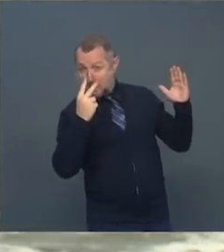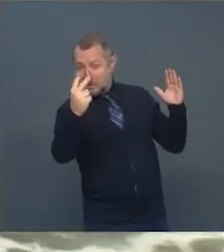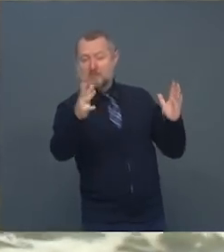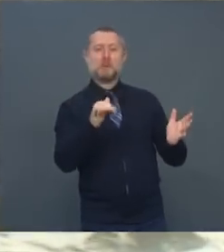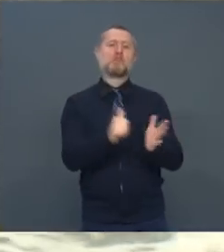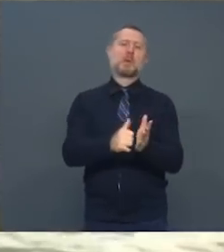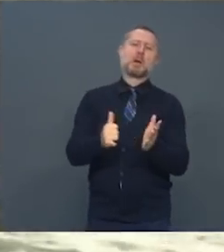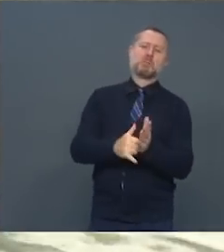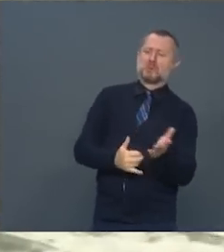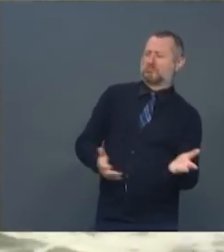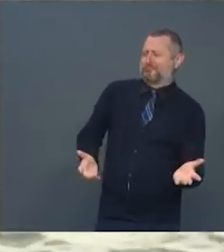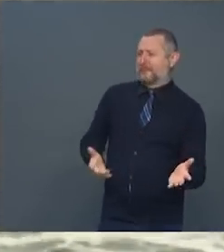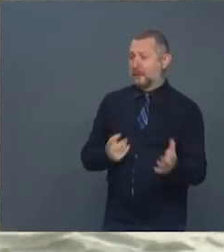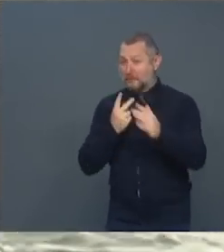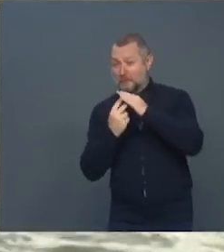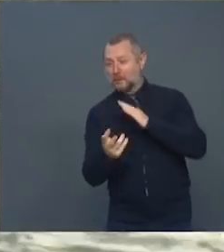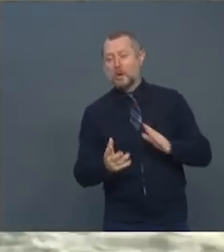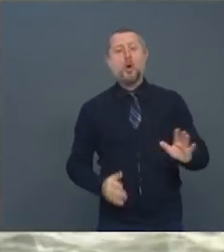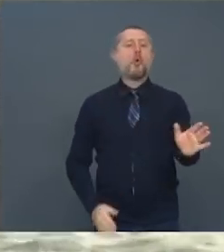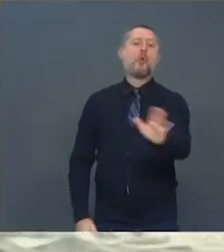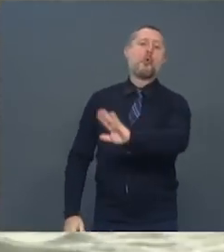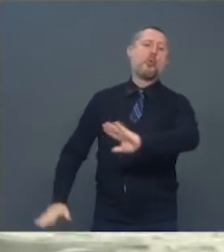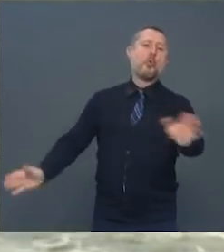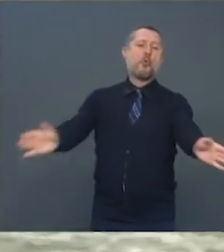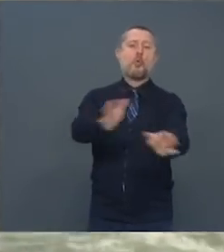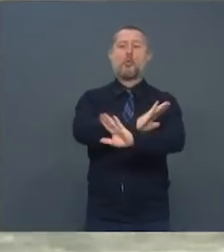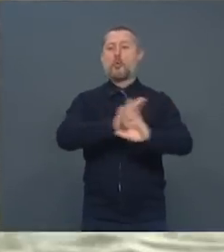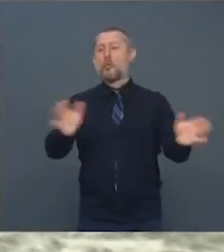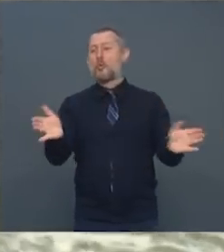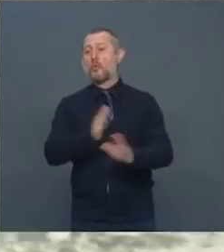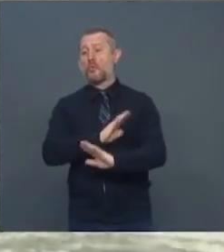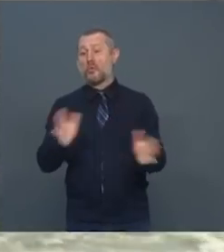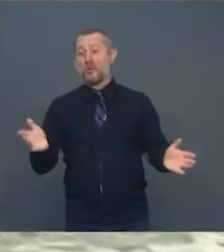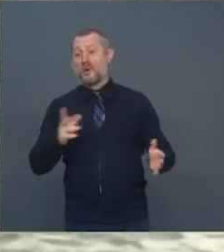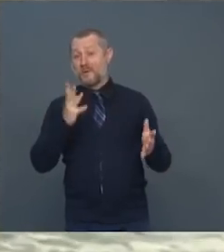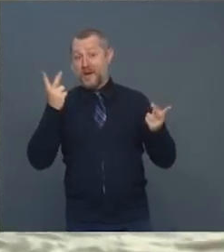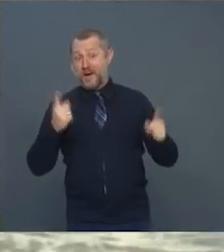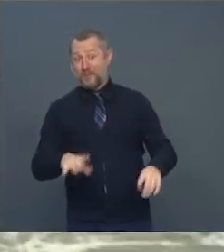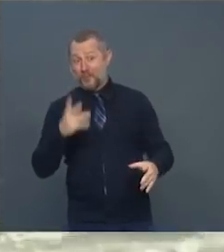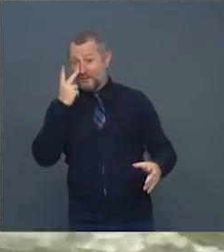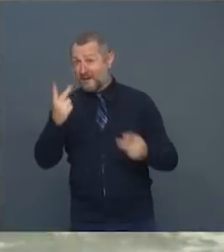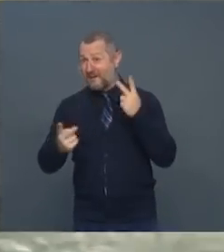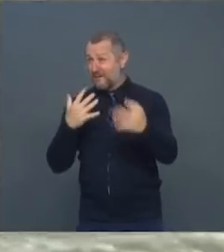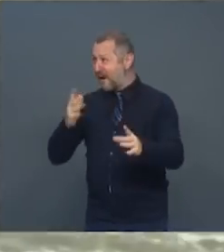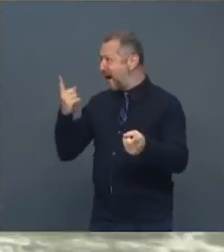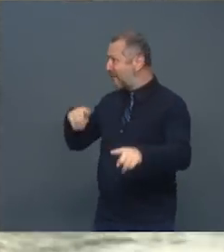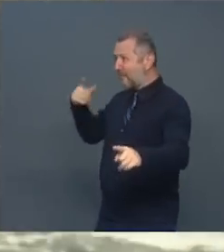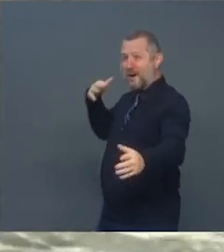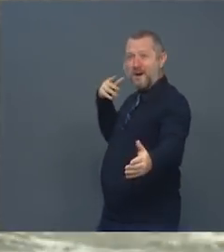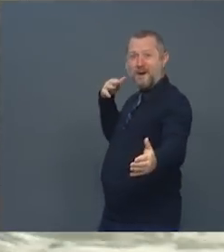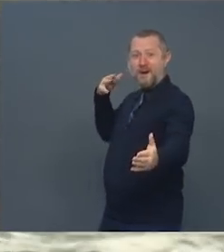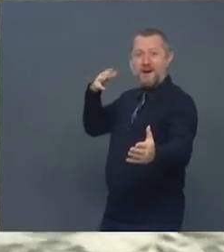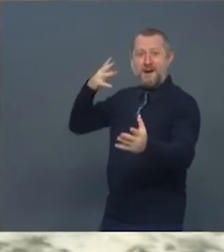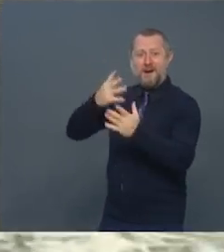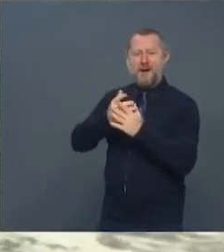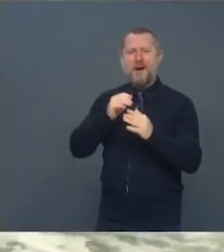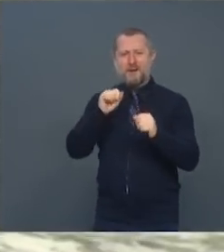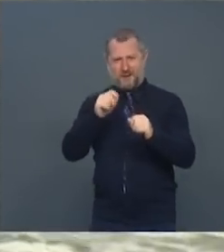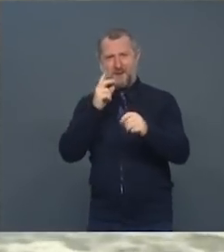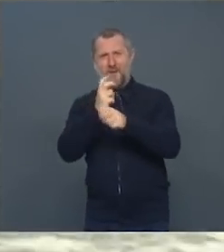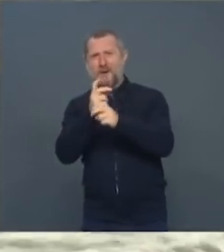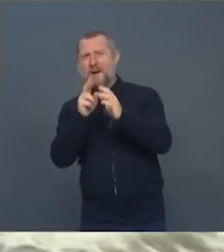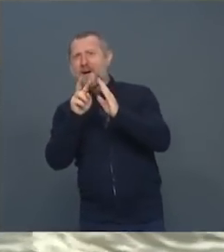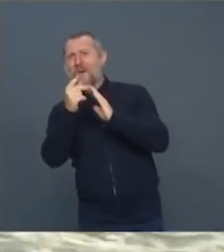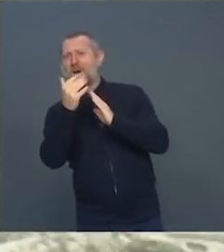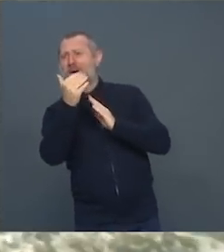Anyone who was paying attention would have known. That's who would have known. We had the